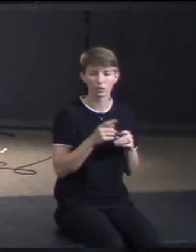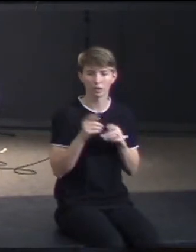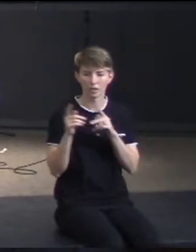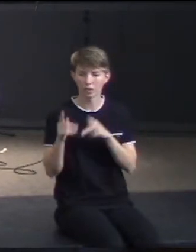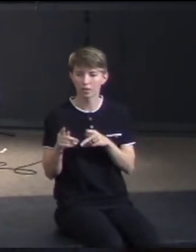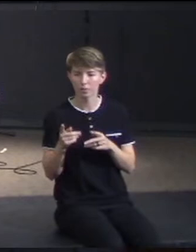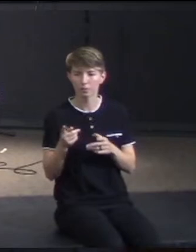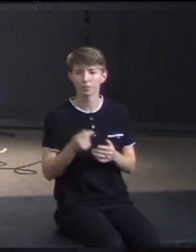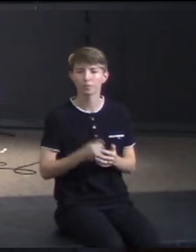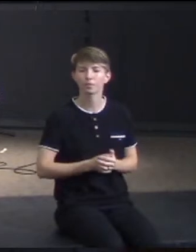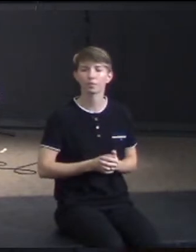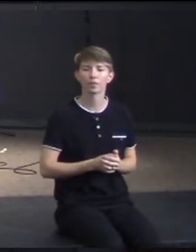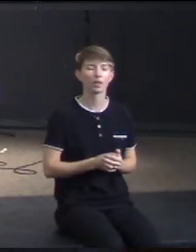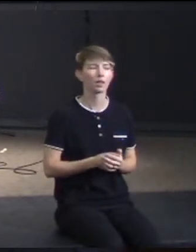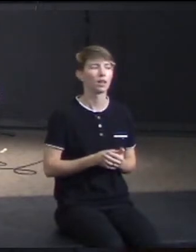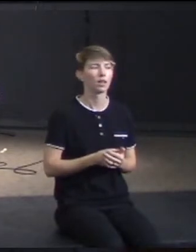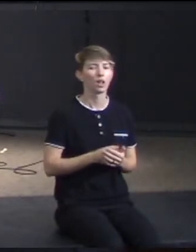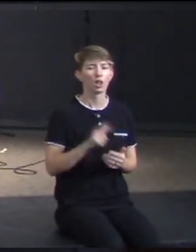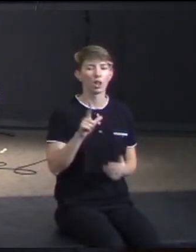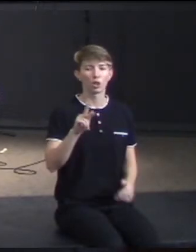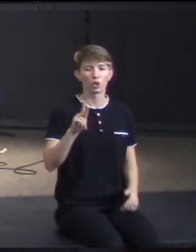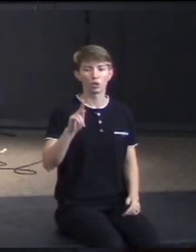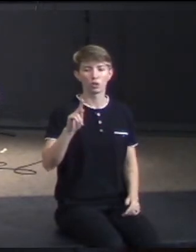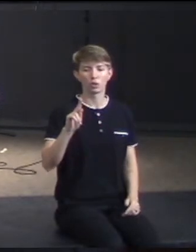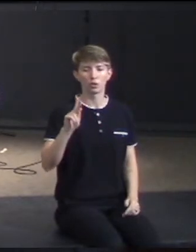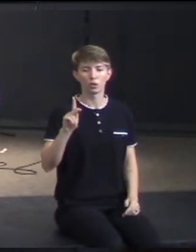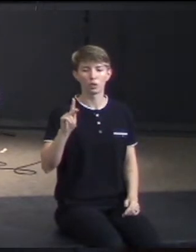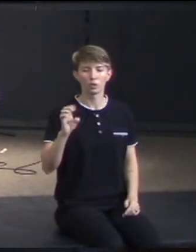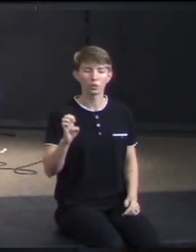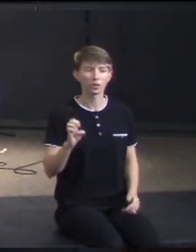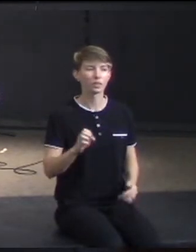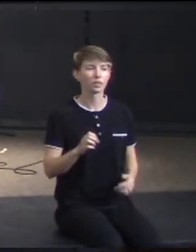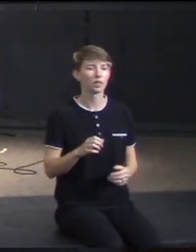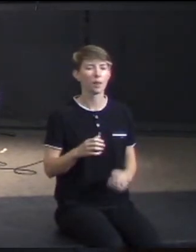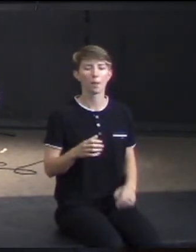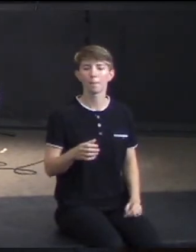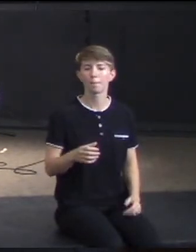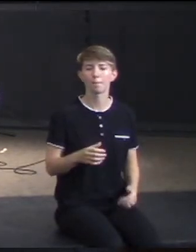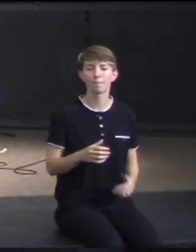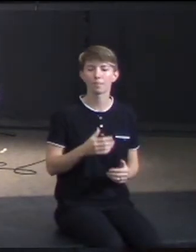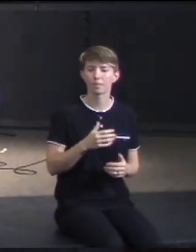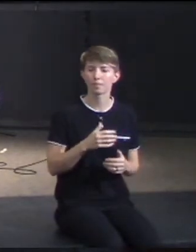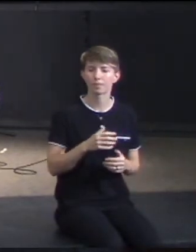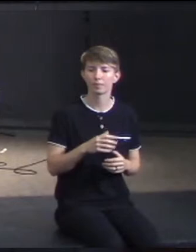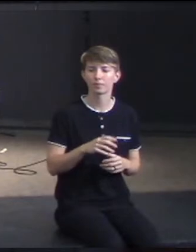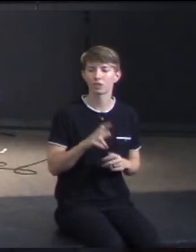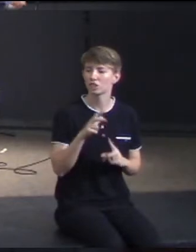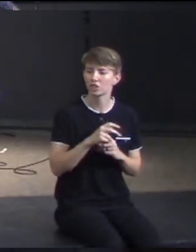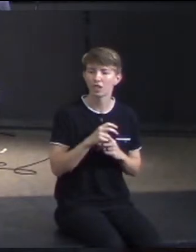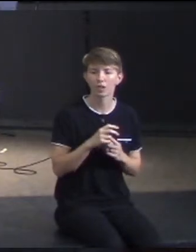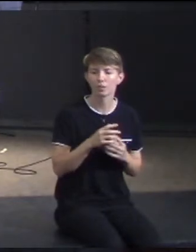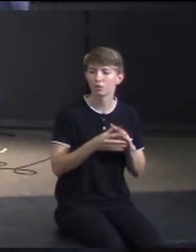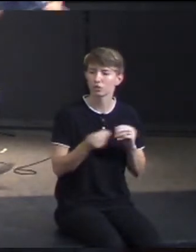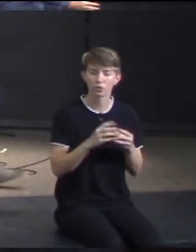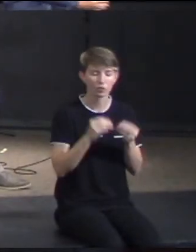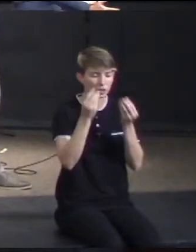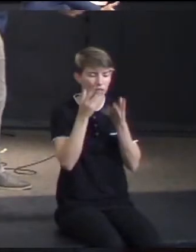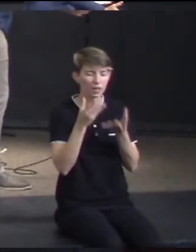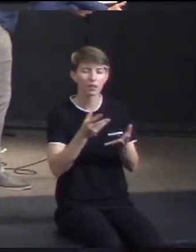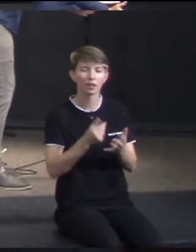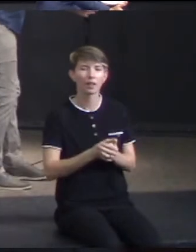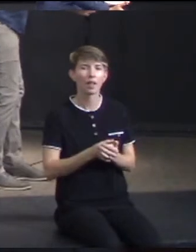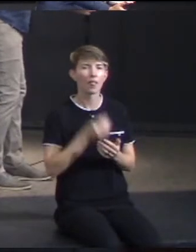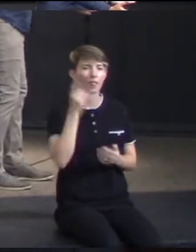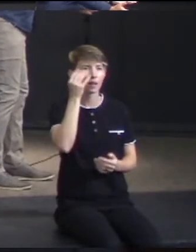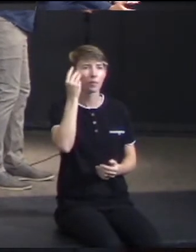It's curious, right? Because Luke is a master storyteller. He's not going to add anything that's not important. I mean, think about all that we know about the birth